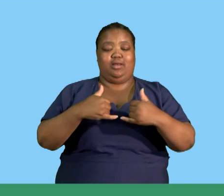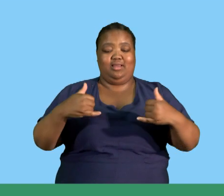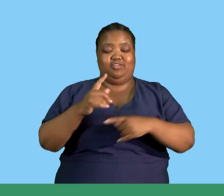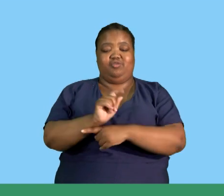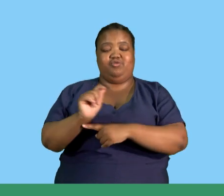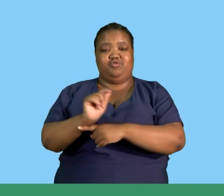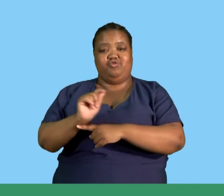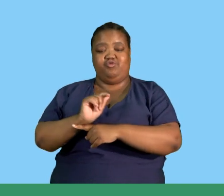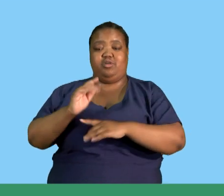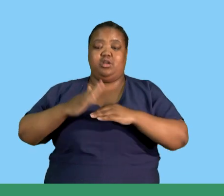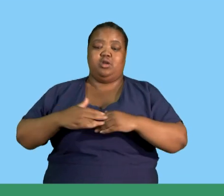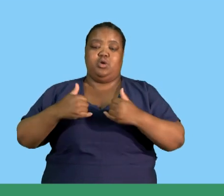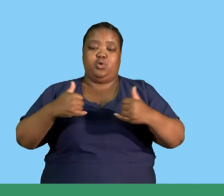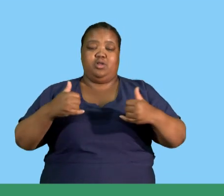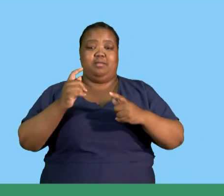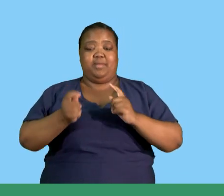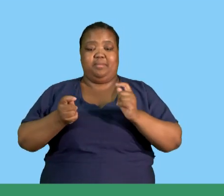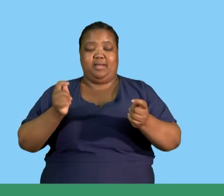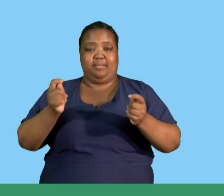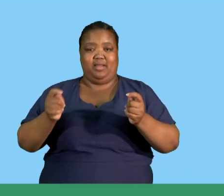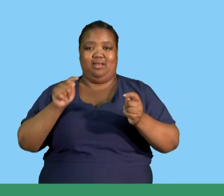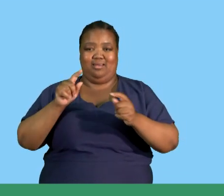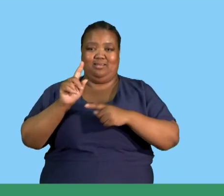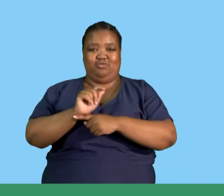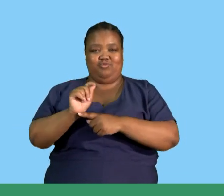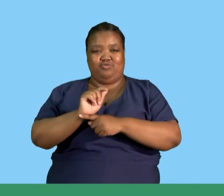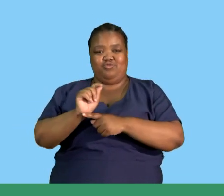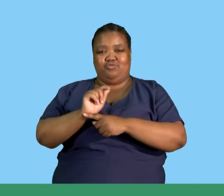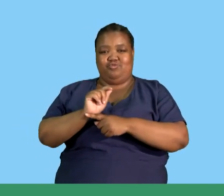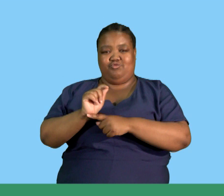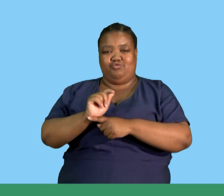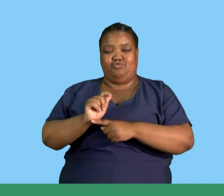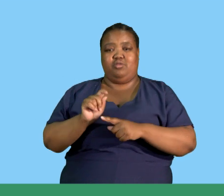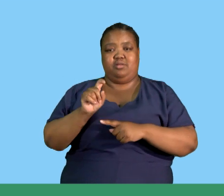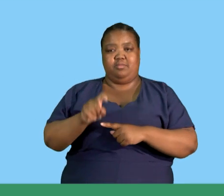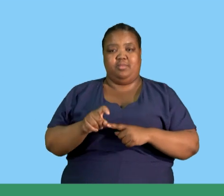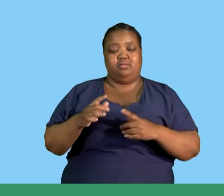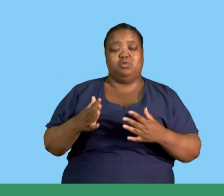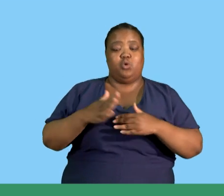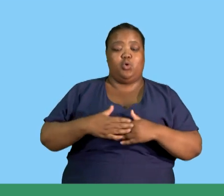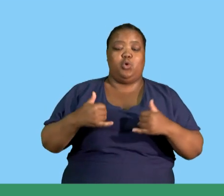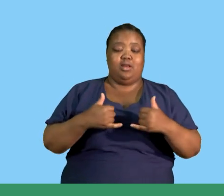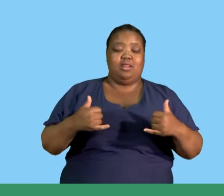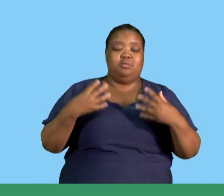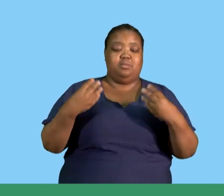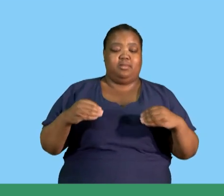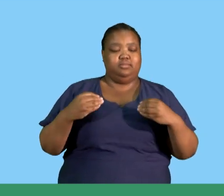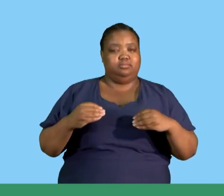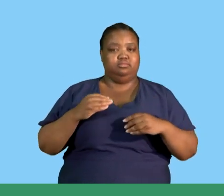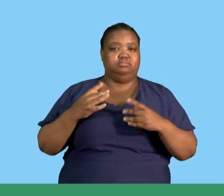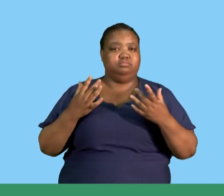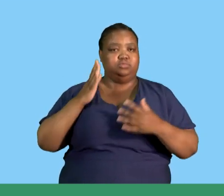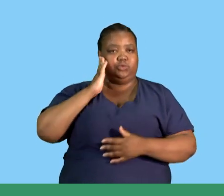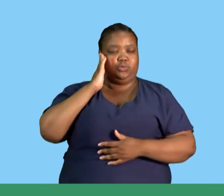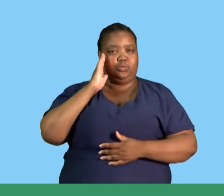or e-commerce, electronic buying and selling, everything that done or that happens online rather.